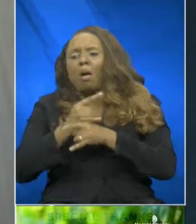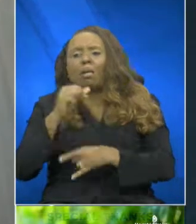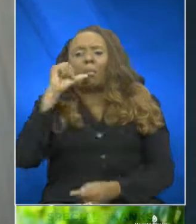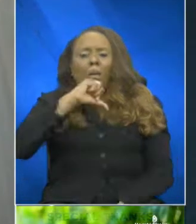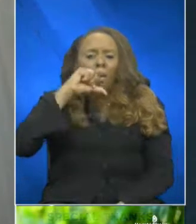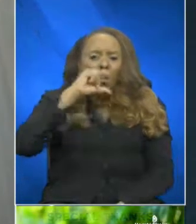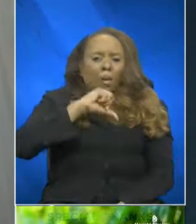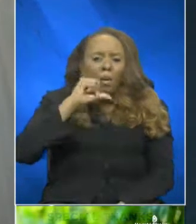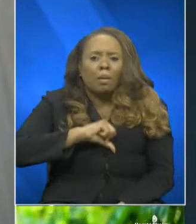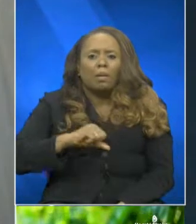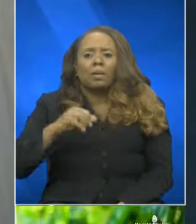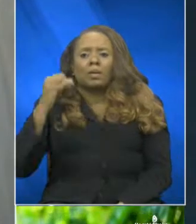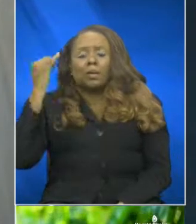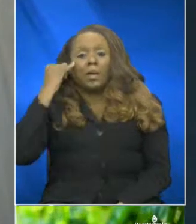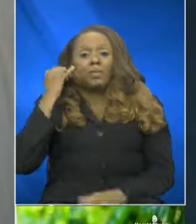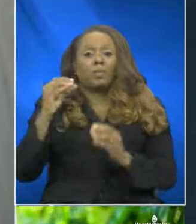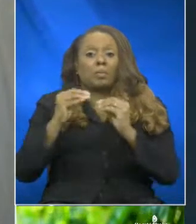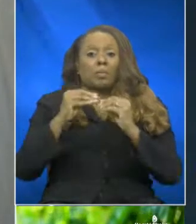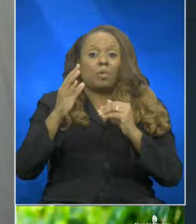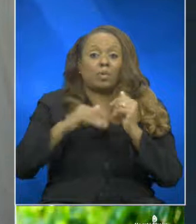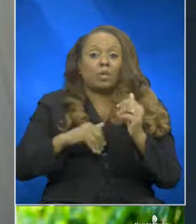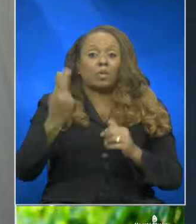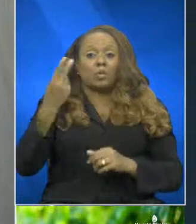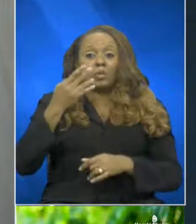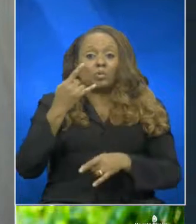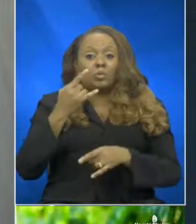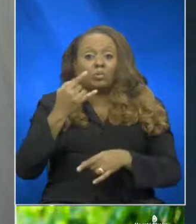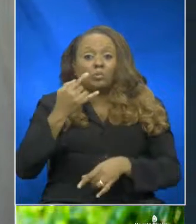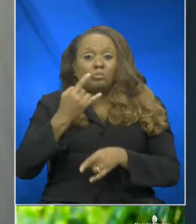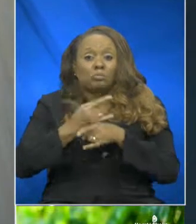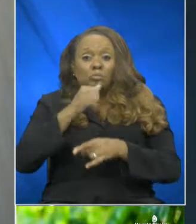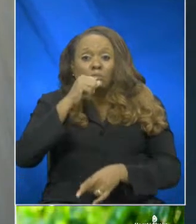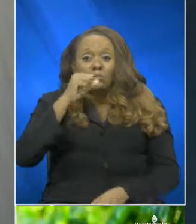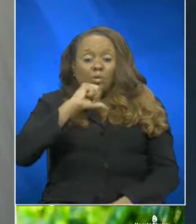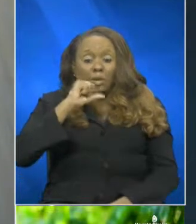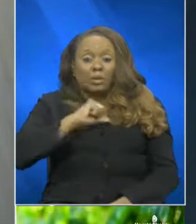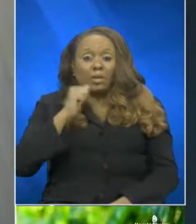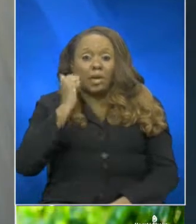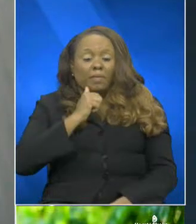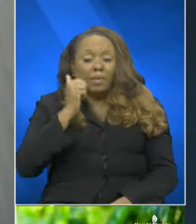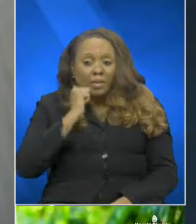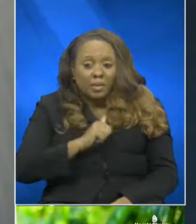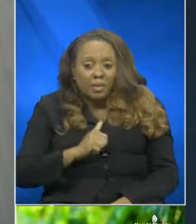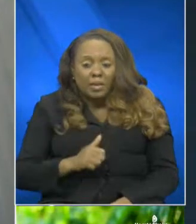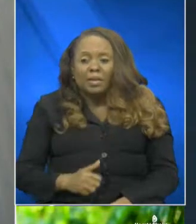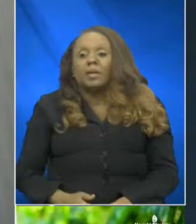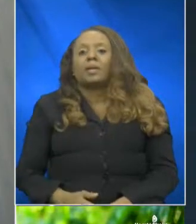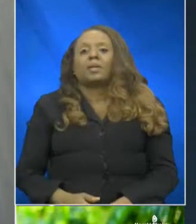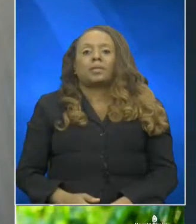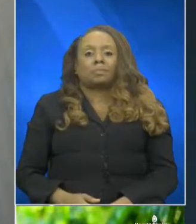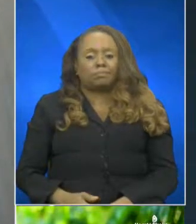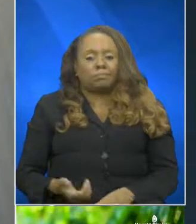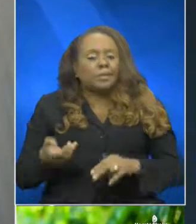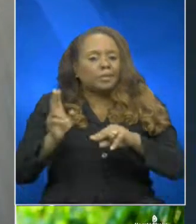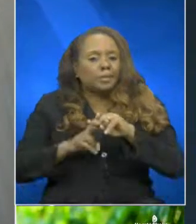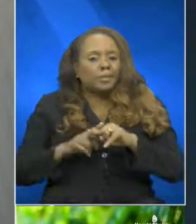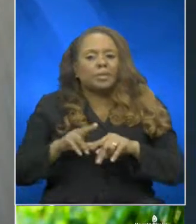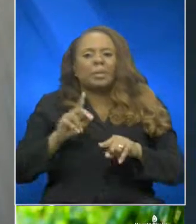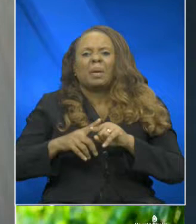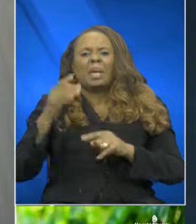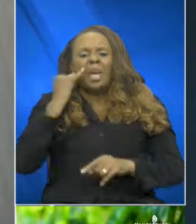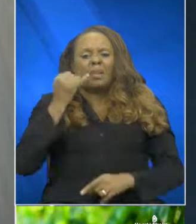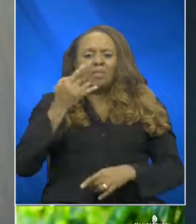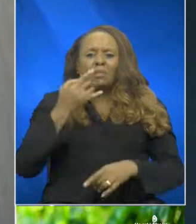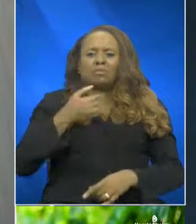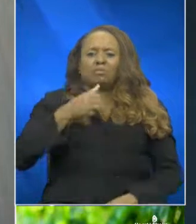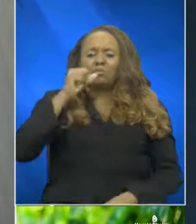if you drink more than 2 drinks per day, increases your risk factor by a half. But if you drink more than 7 drinks per day and you think that you're invincible and nothing's going to